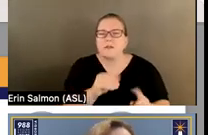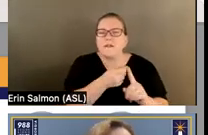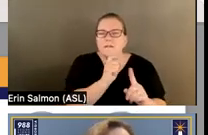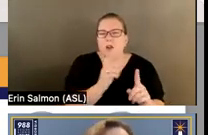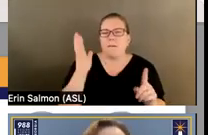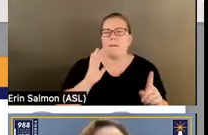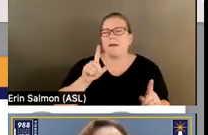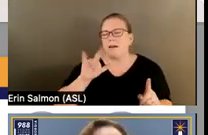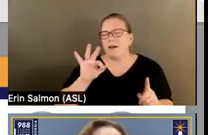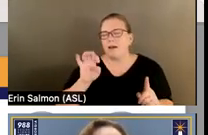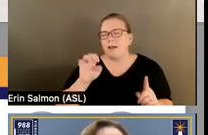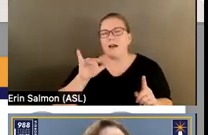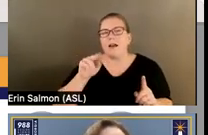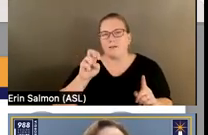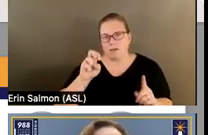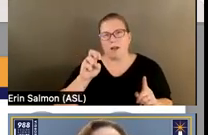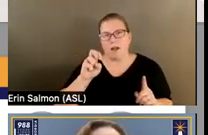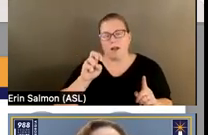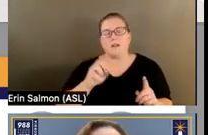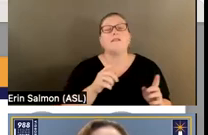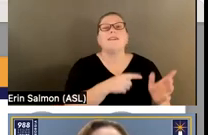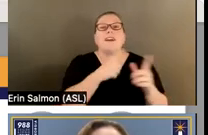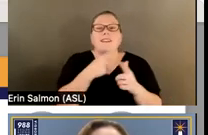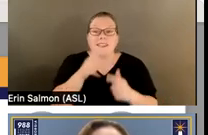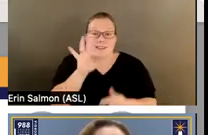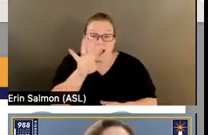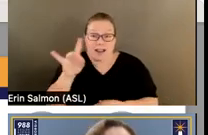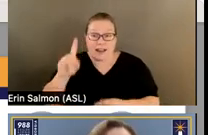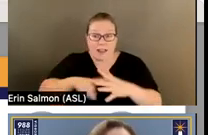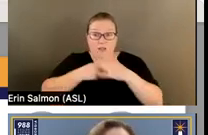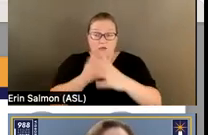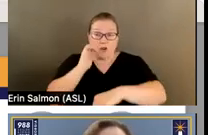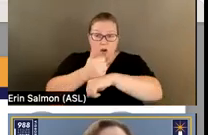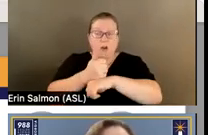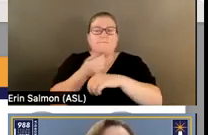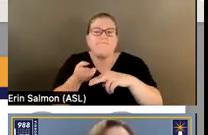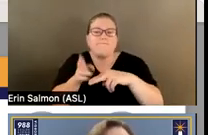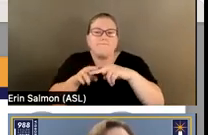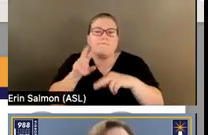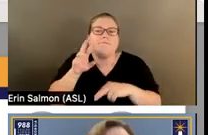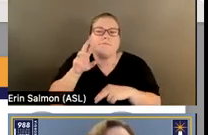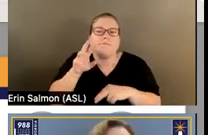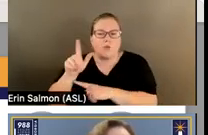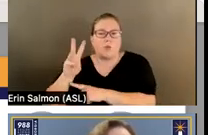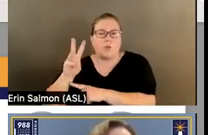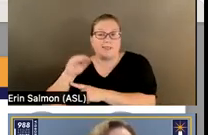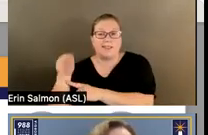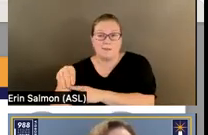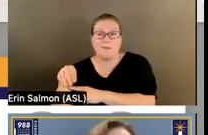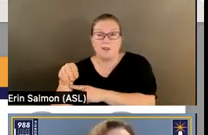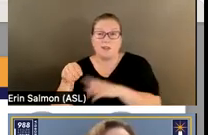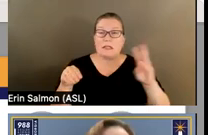then Lifeline. And after the rollout of 988, we've seen an increase of 6% to 26% of our calls are coming